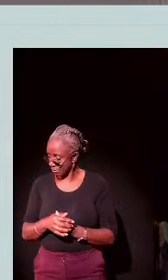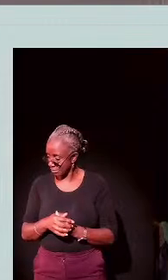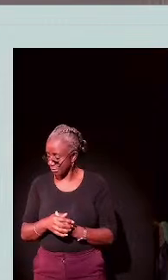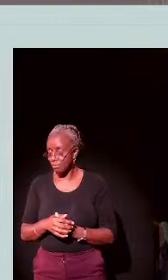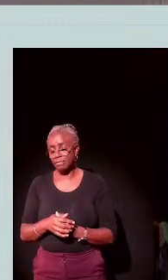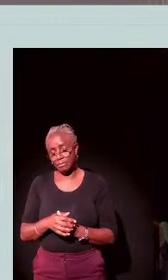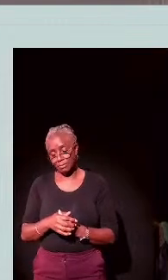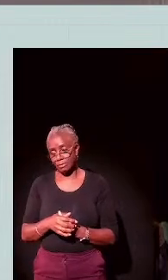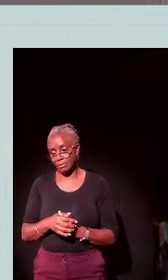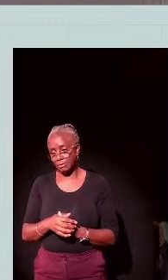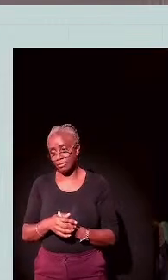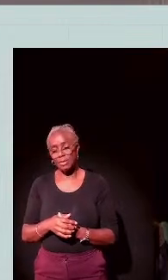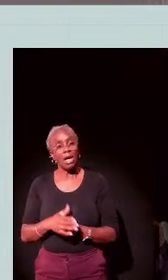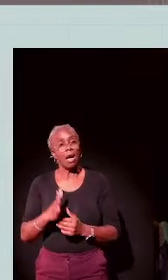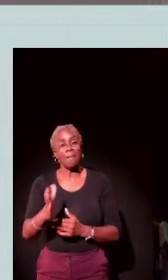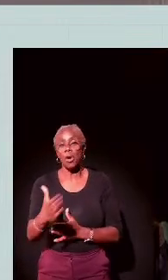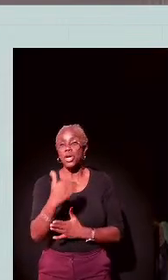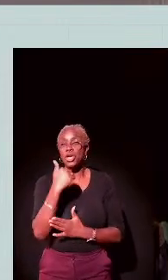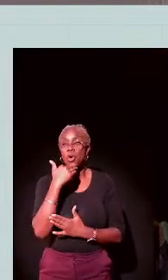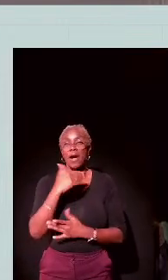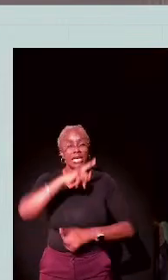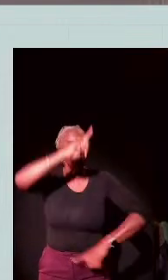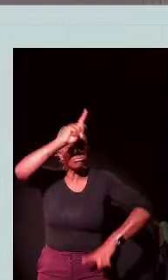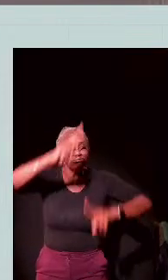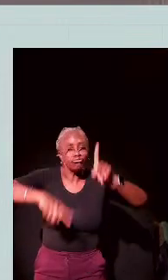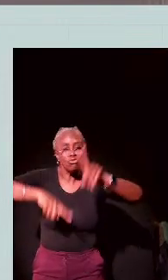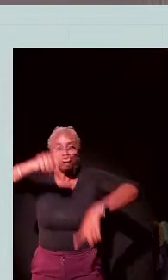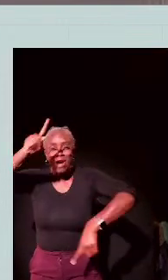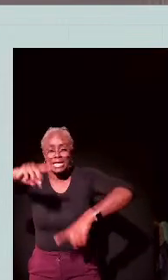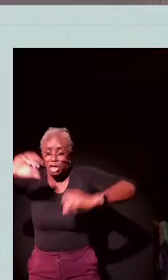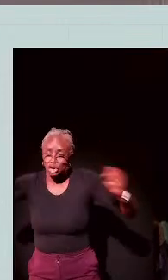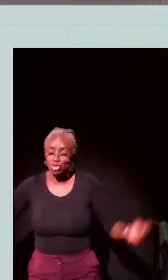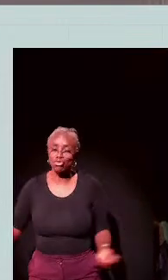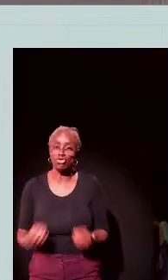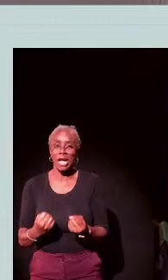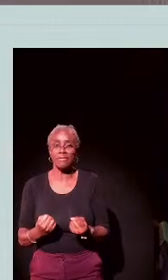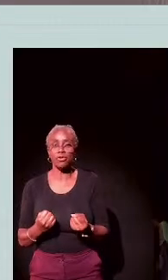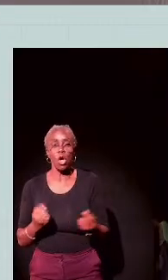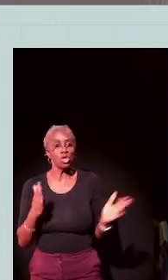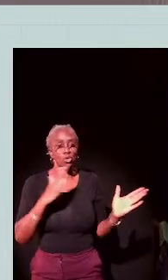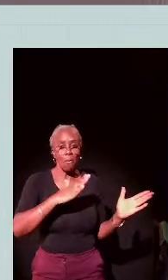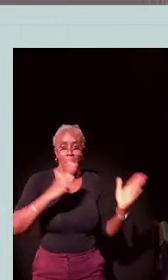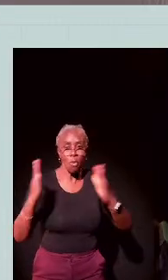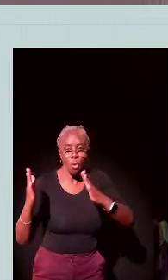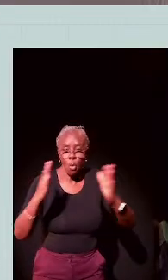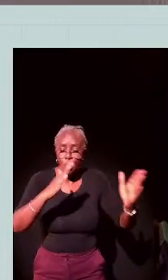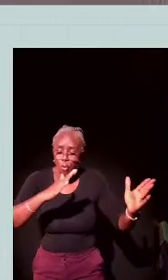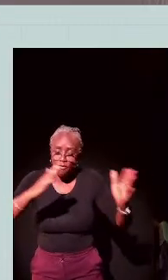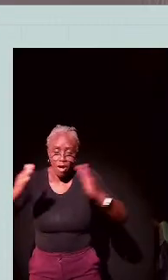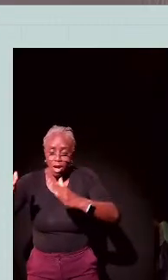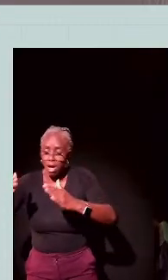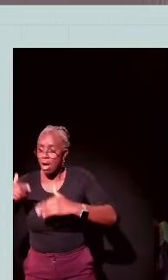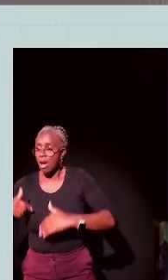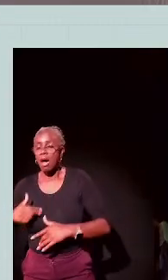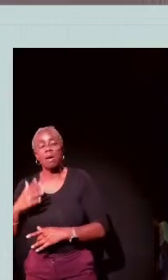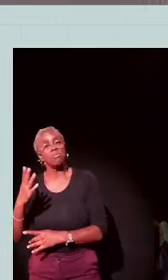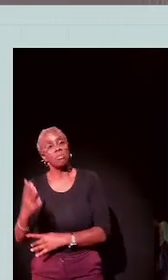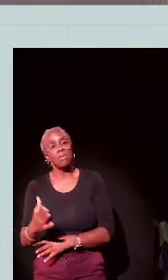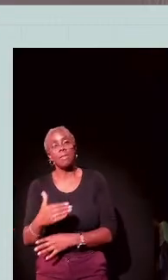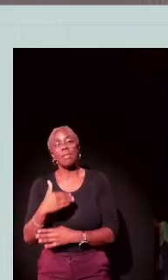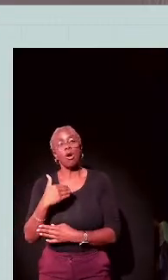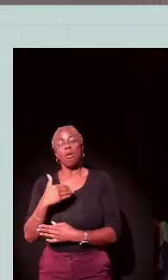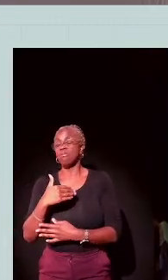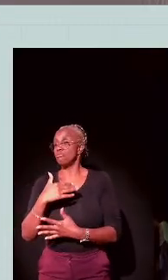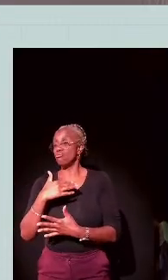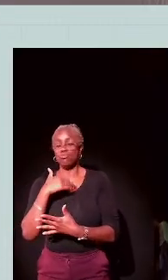lacked range and strength of physical movement, what they did retain was precision. So they didn't have a lot of range